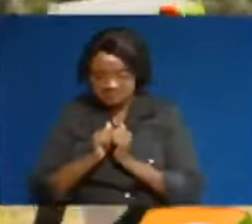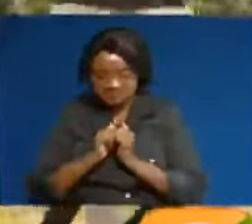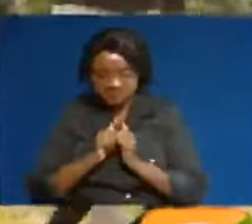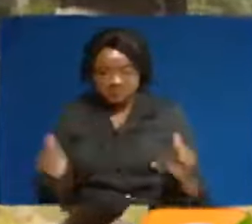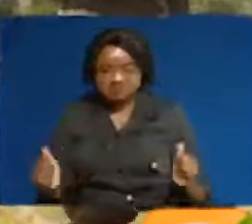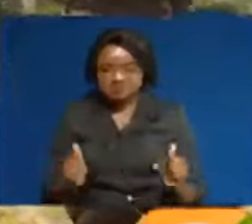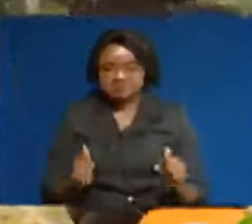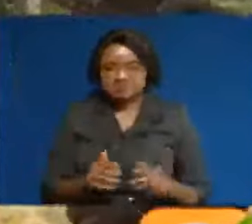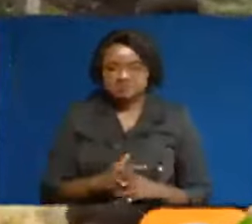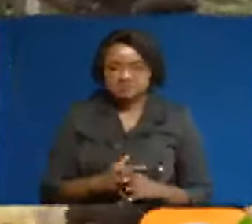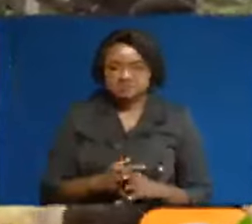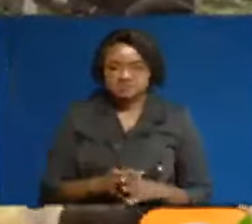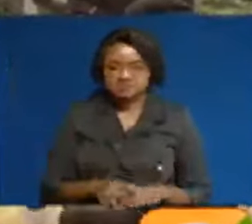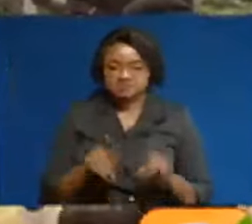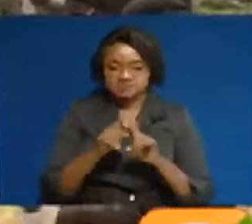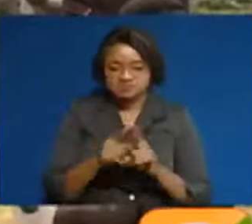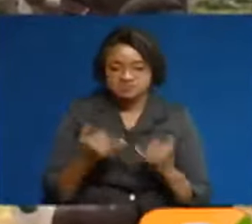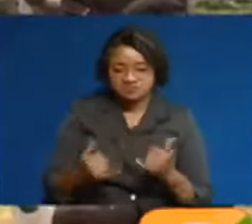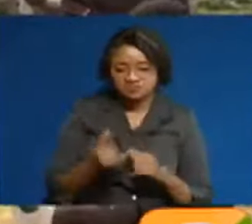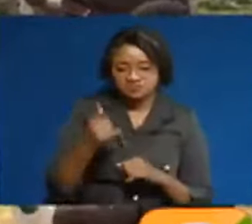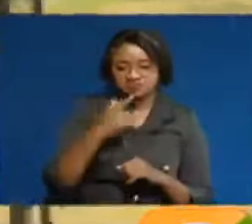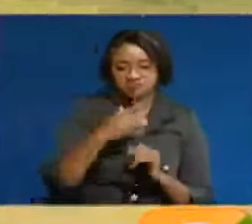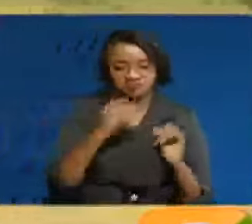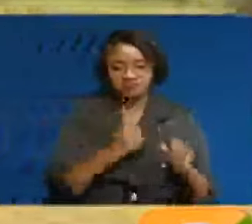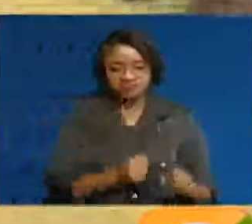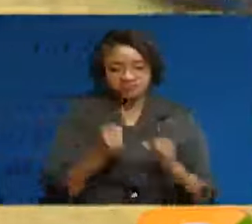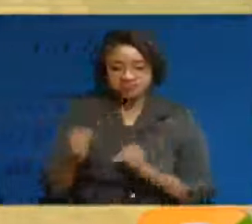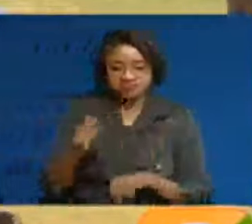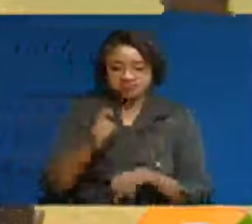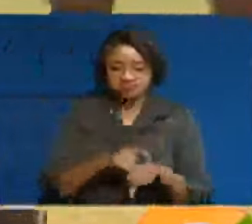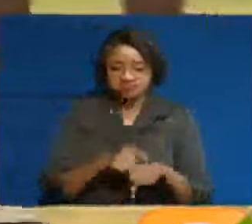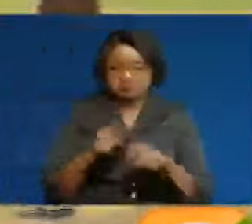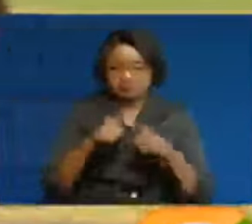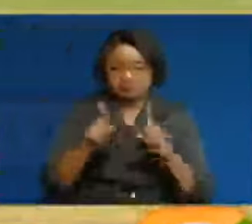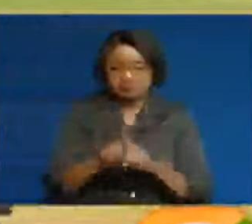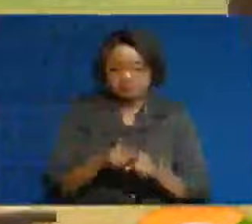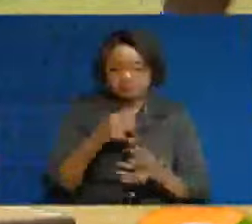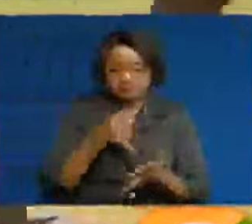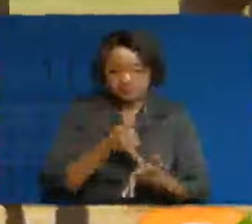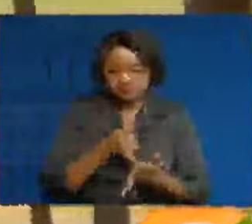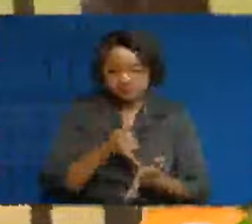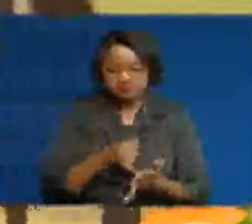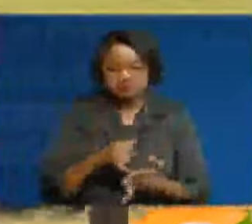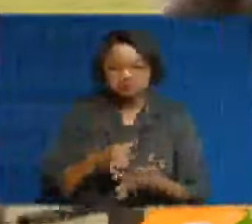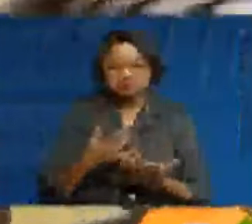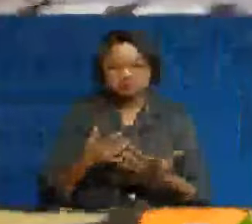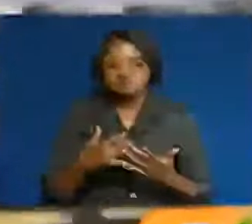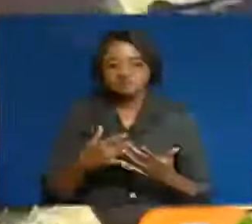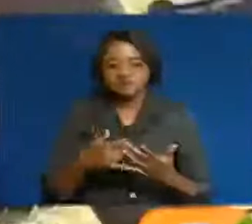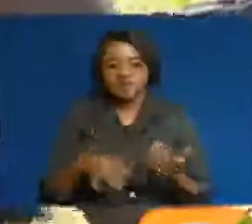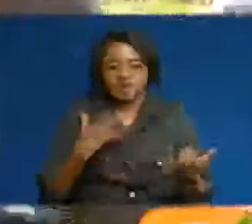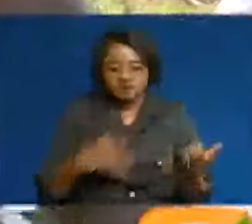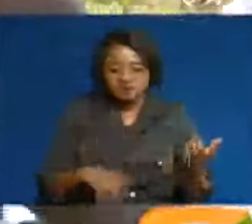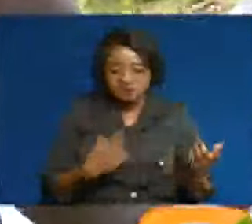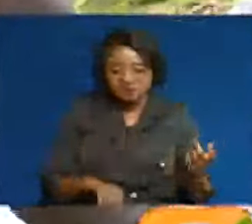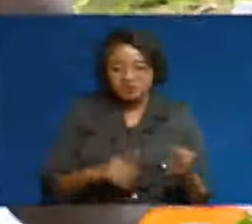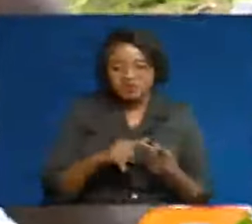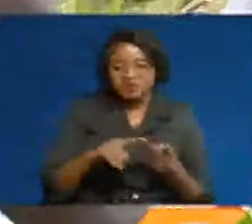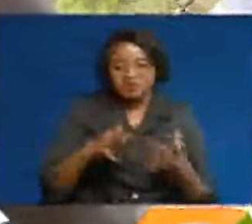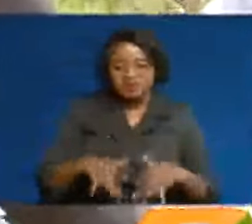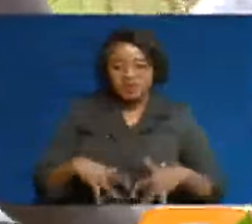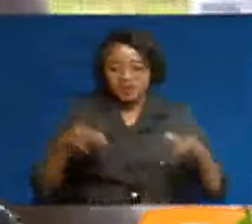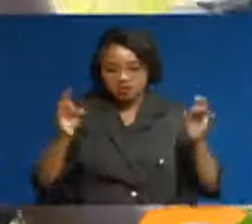Games. Now, Shujaas is in a tough pool that also includes, oh my, Argentina, Samoa, and